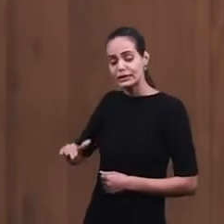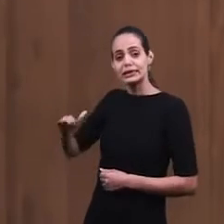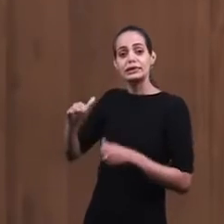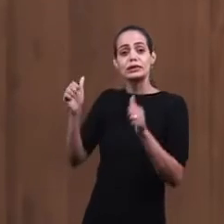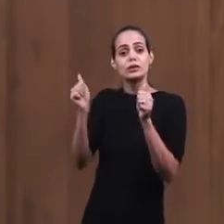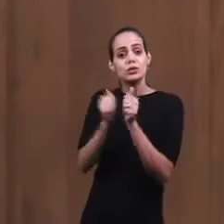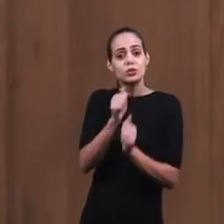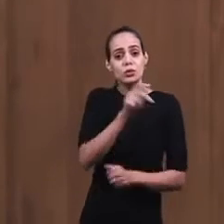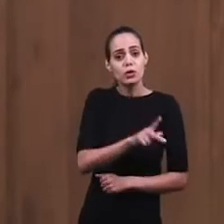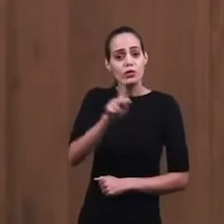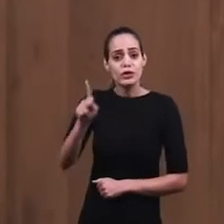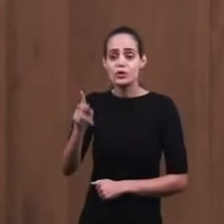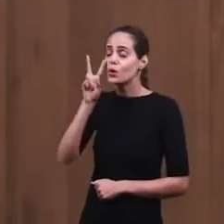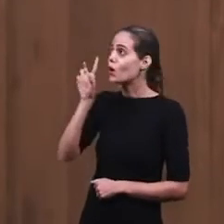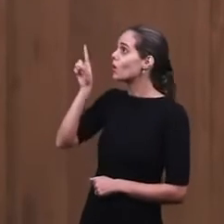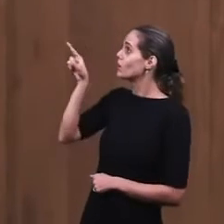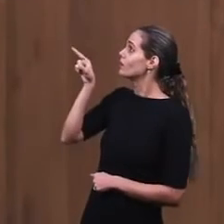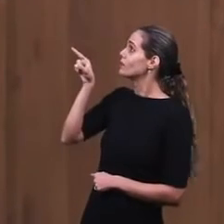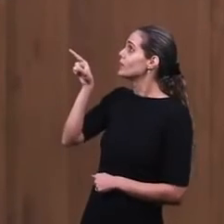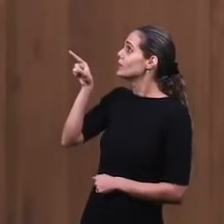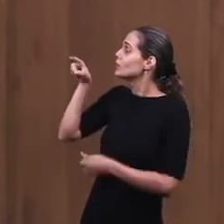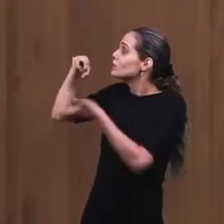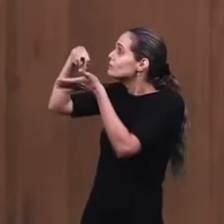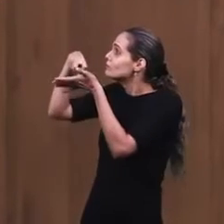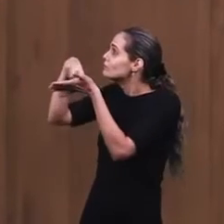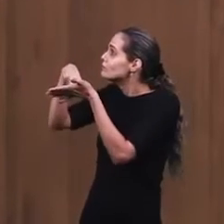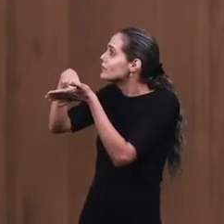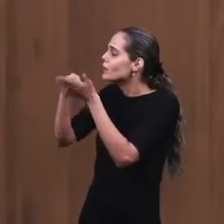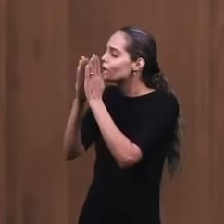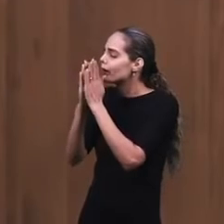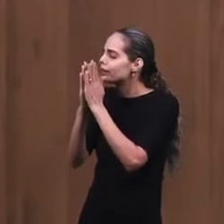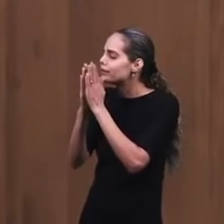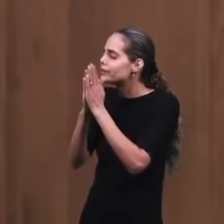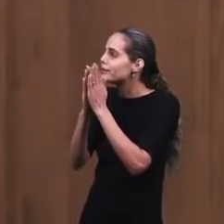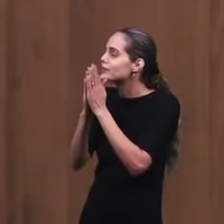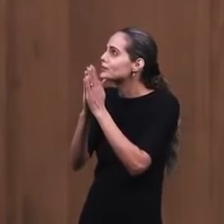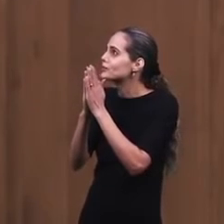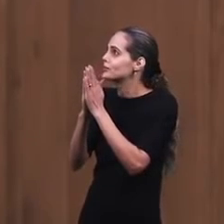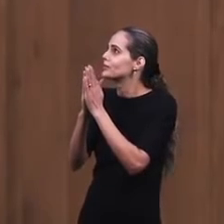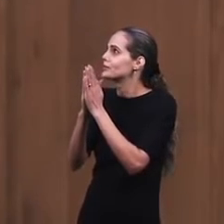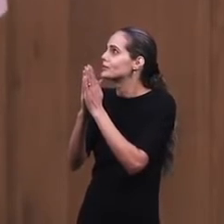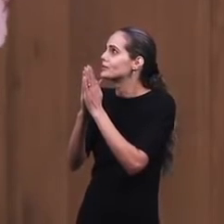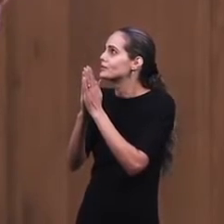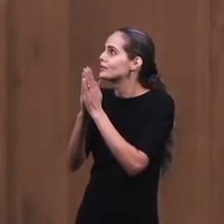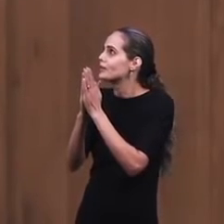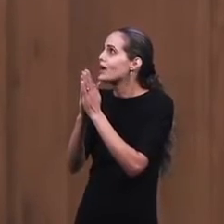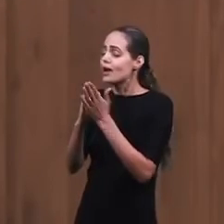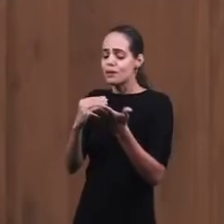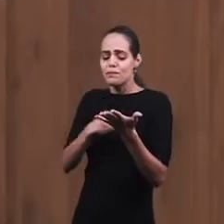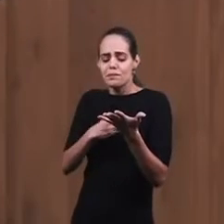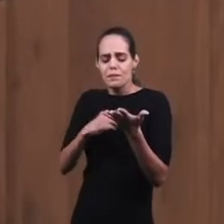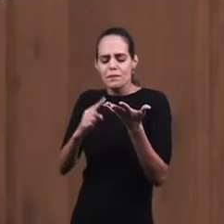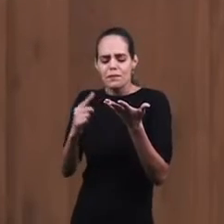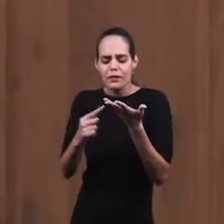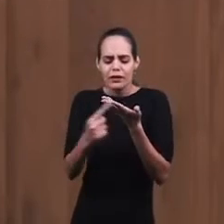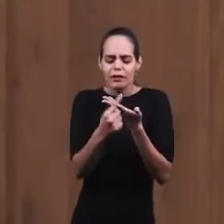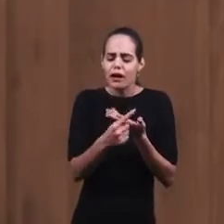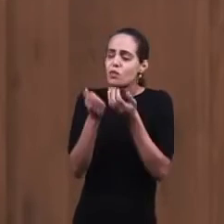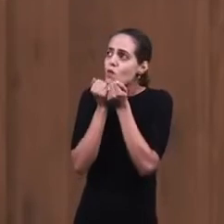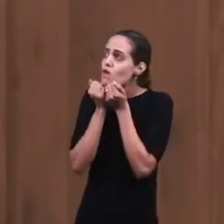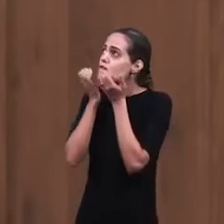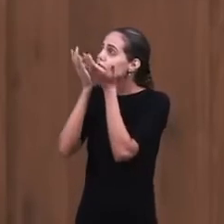the altar, confessing to God their sins, asking God to restore them. Because